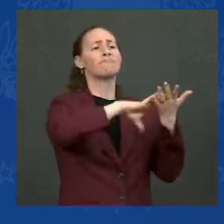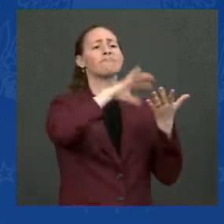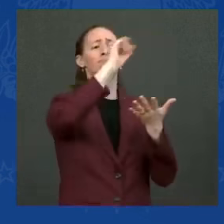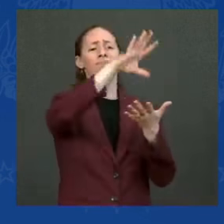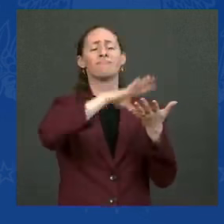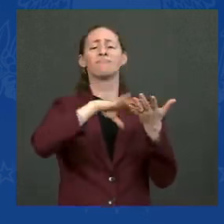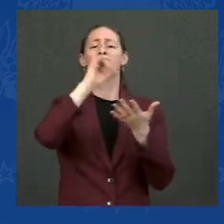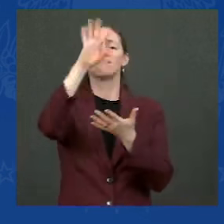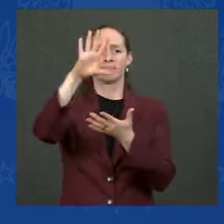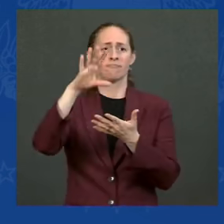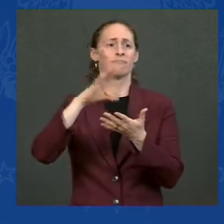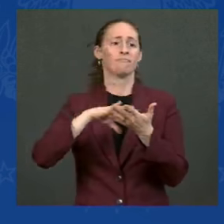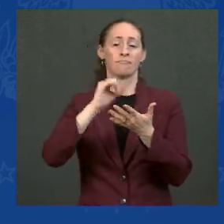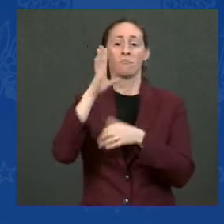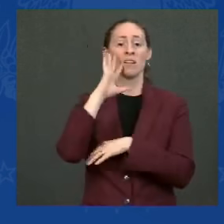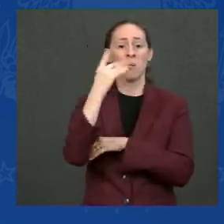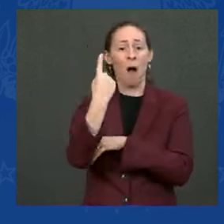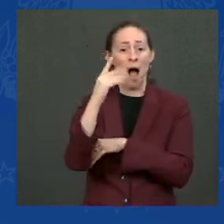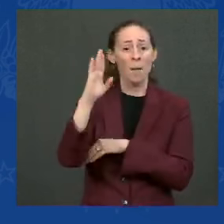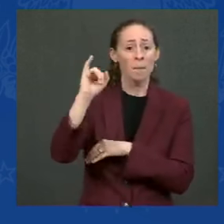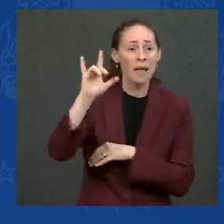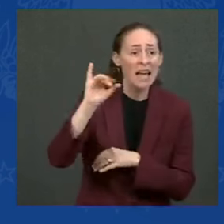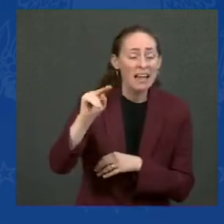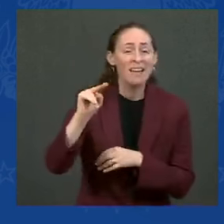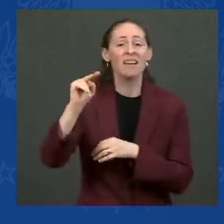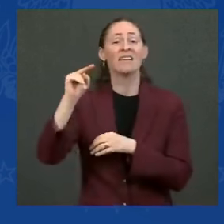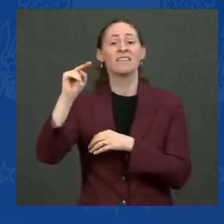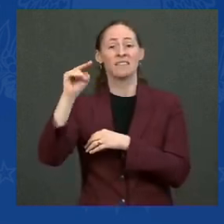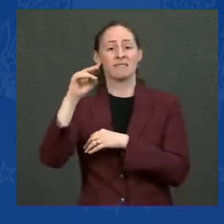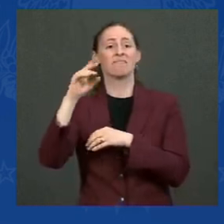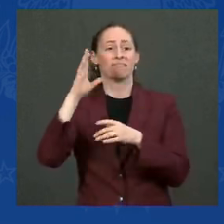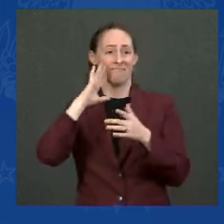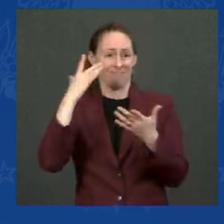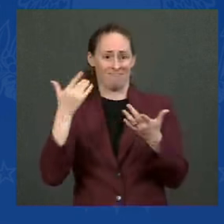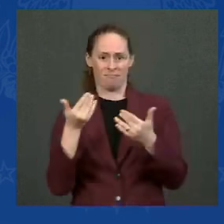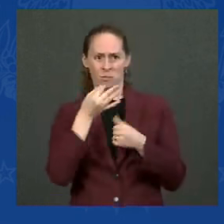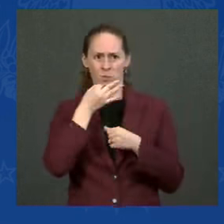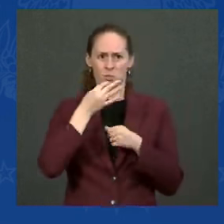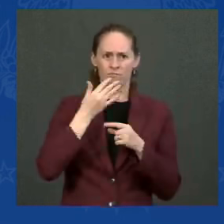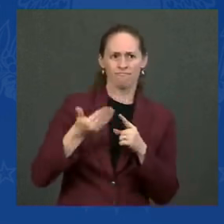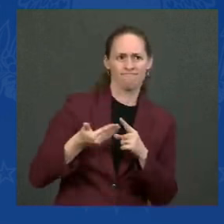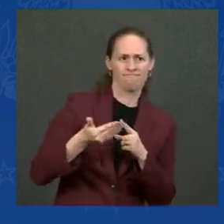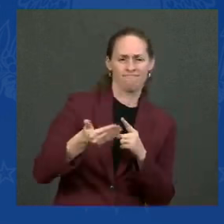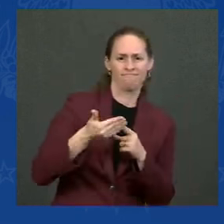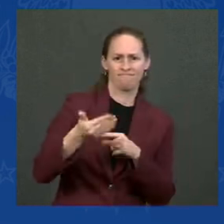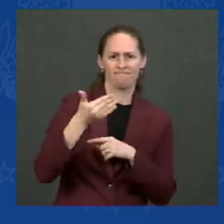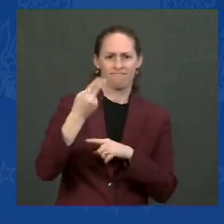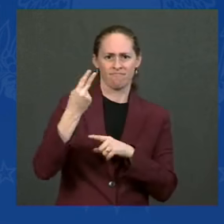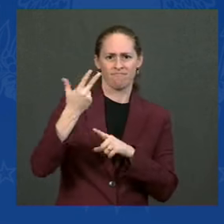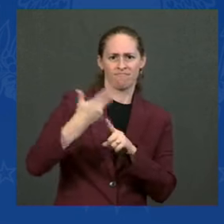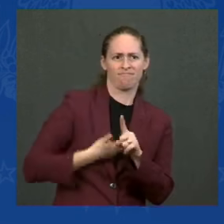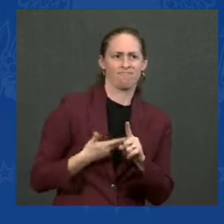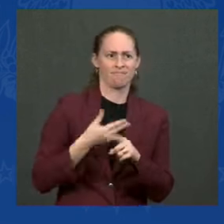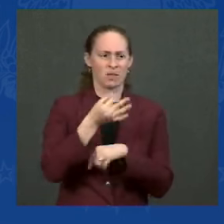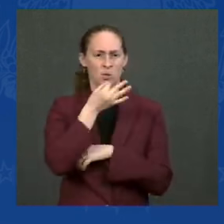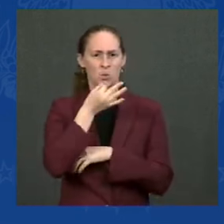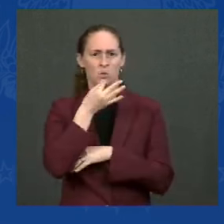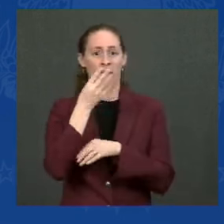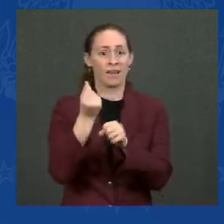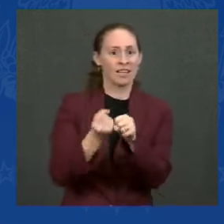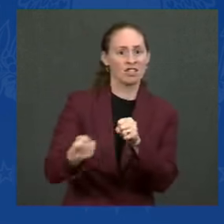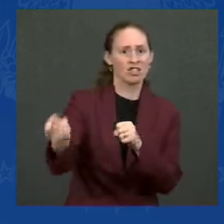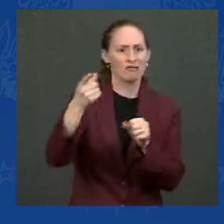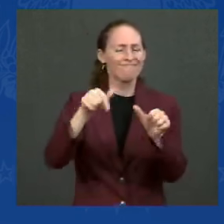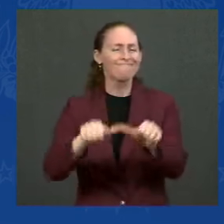1,200,000,000 doses between now and the end of the first quarter of next year. Because, you know, it's not just